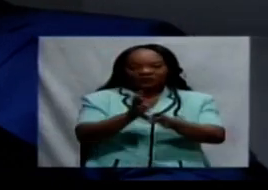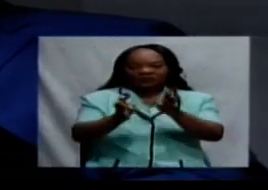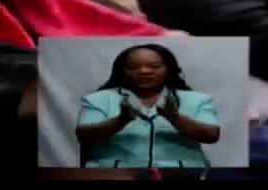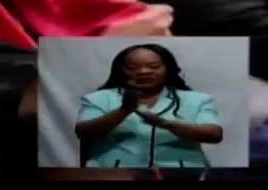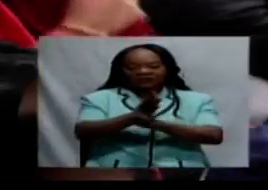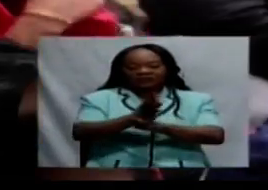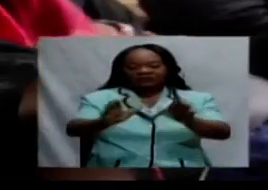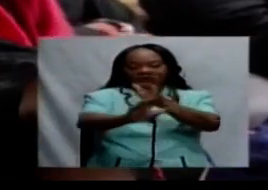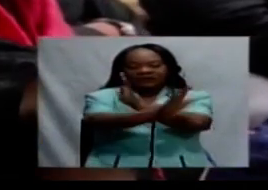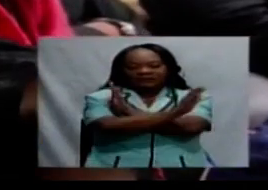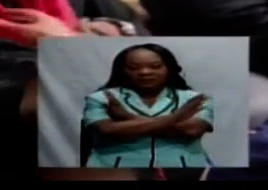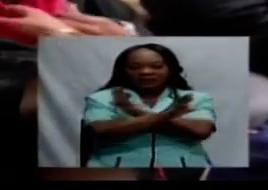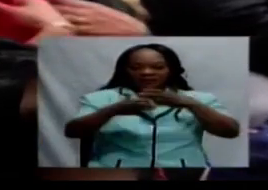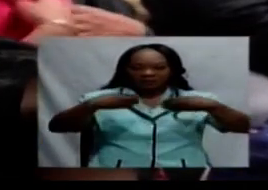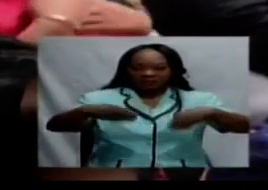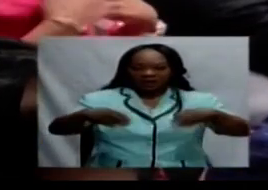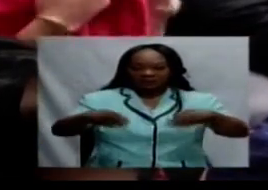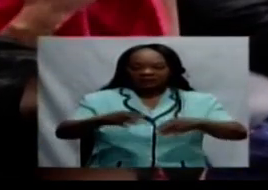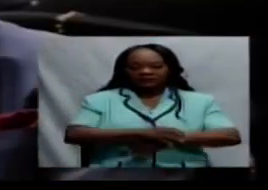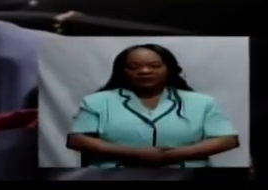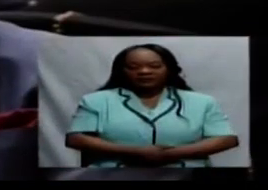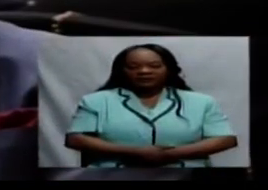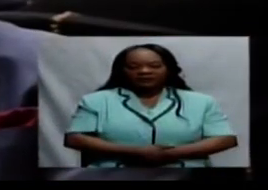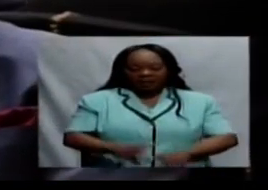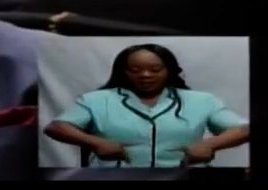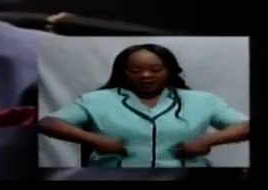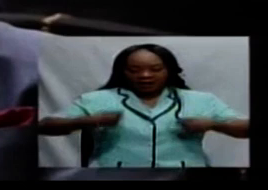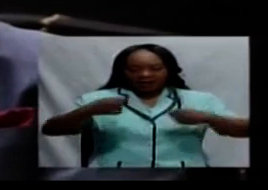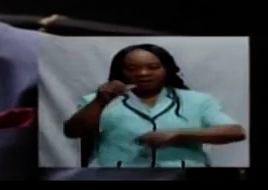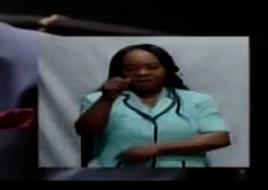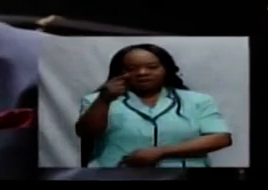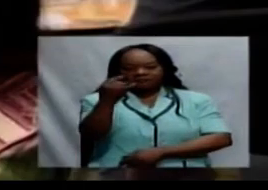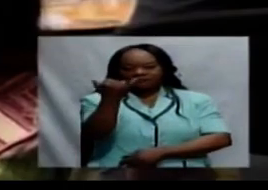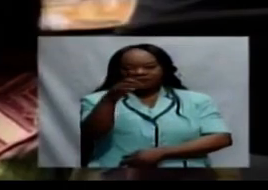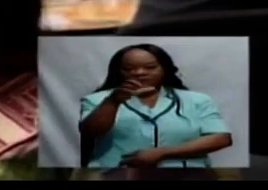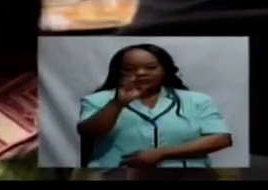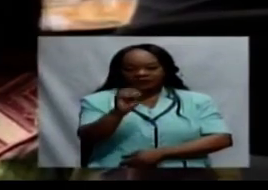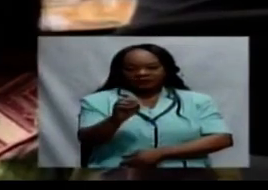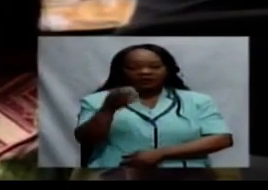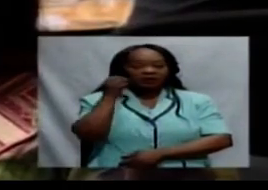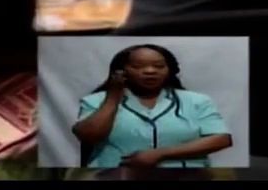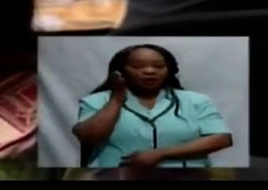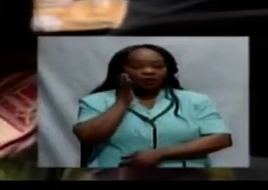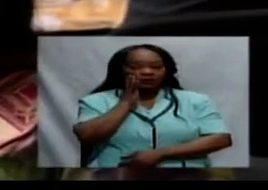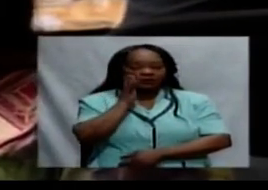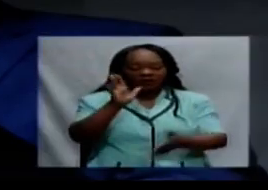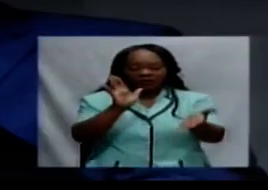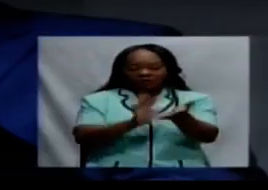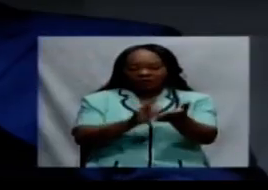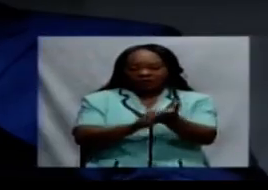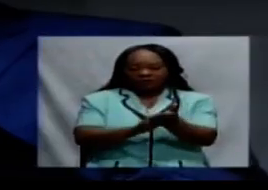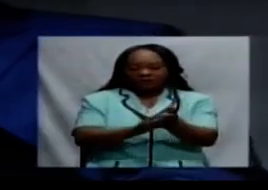Elites represent ultimate luxury lifestyle, modern homes built in an ambience of beautiful, complemented